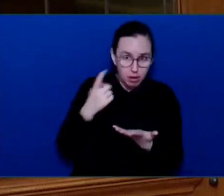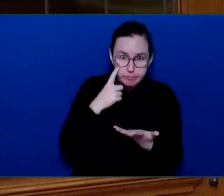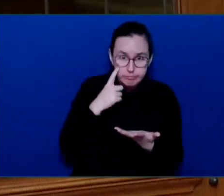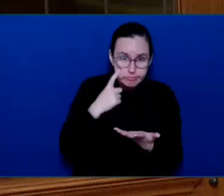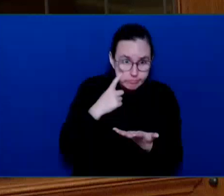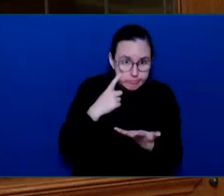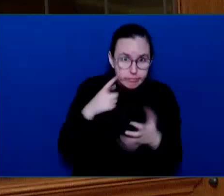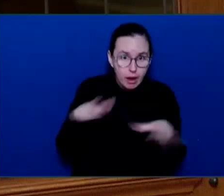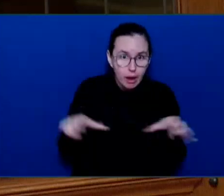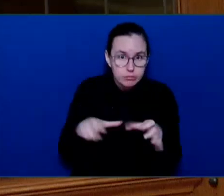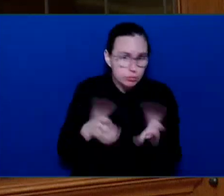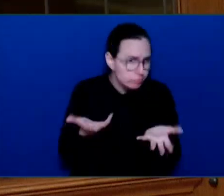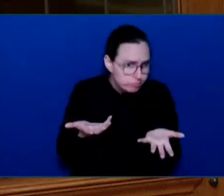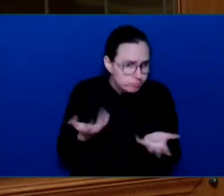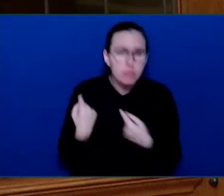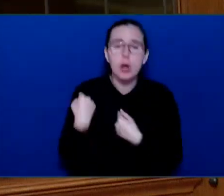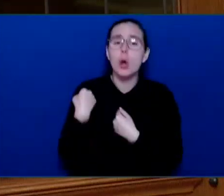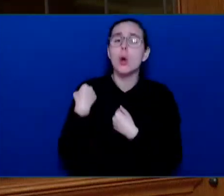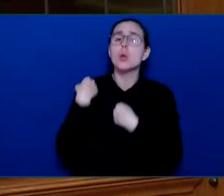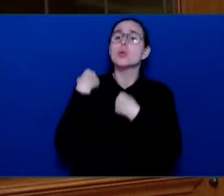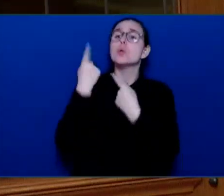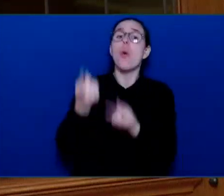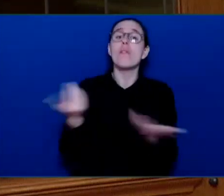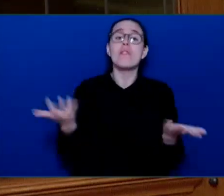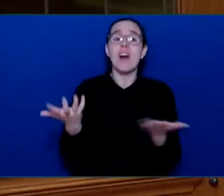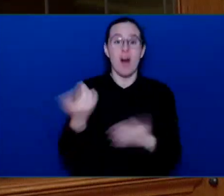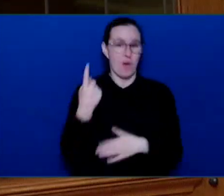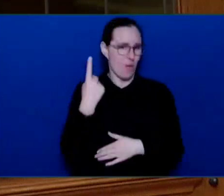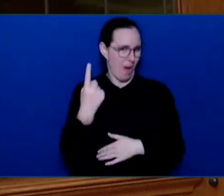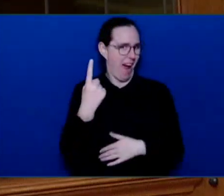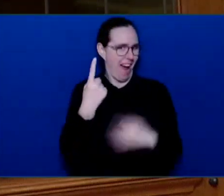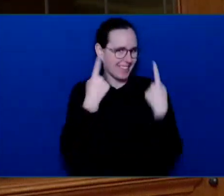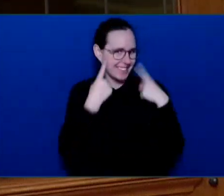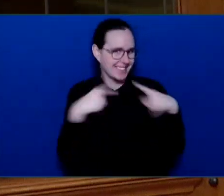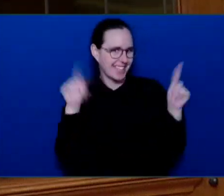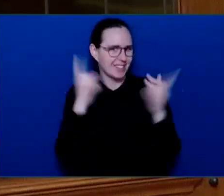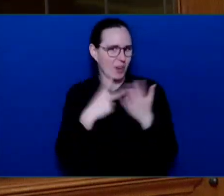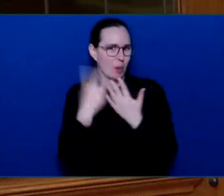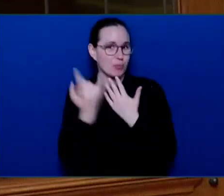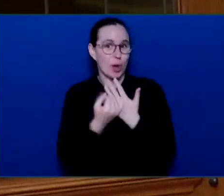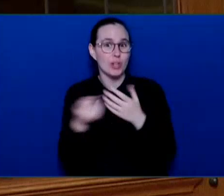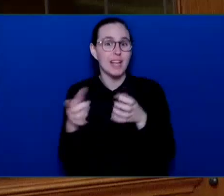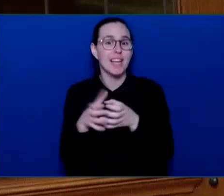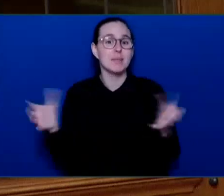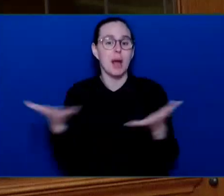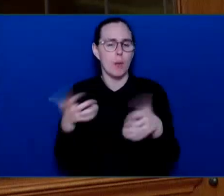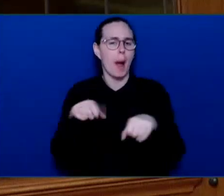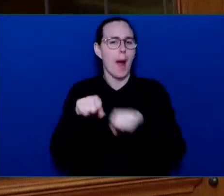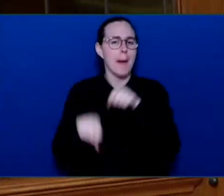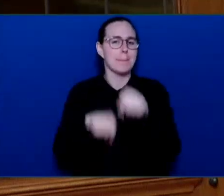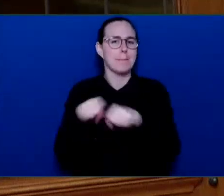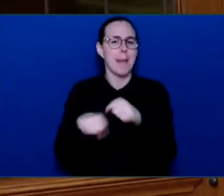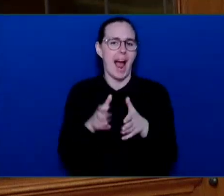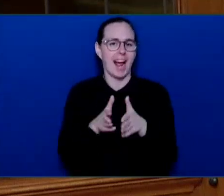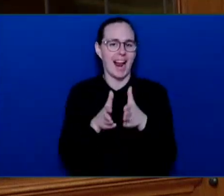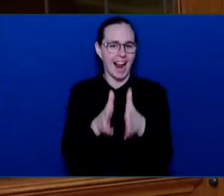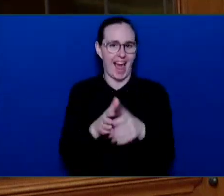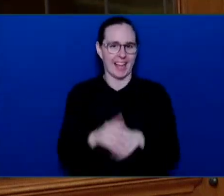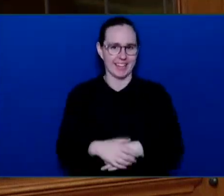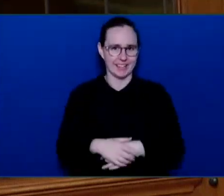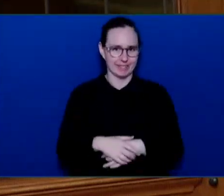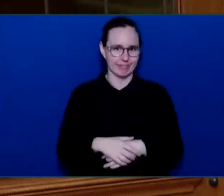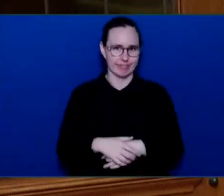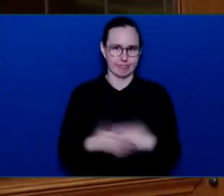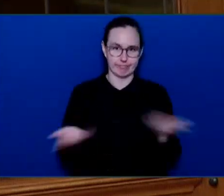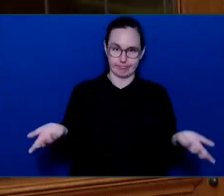which cities seem to be in charge of. Mr. Speaker, this NDP government failure to plan for the future